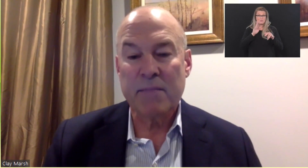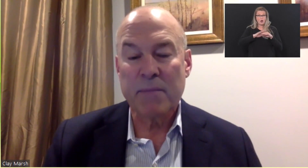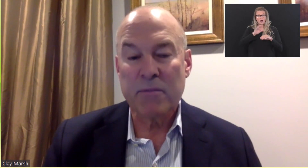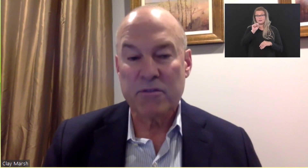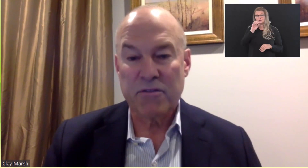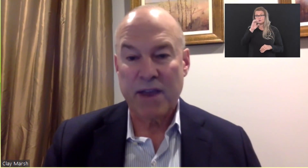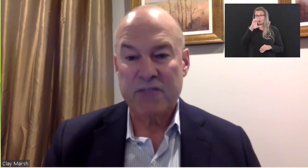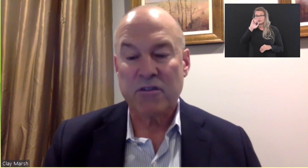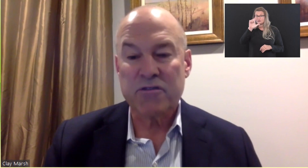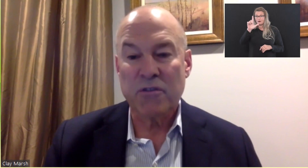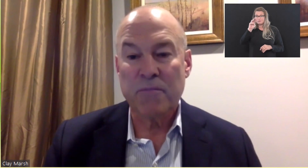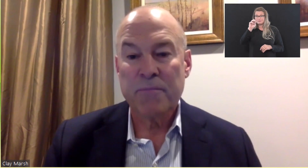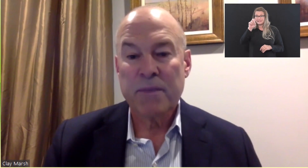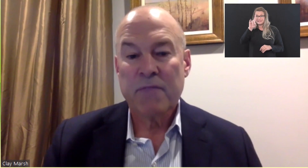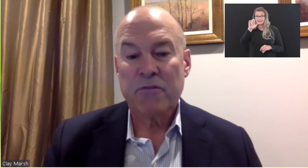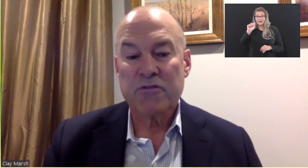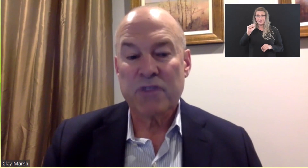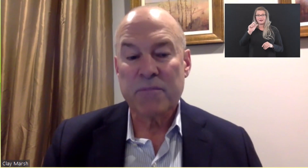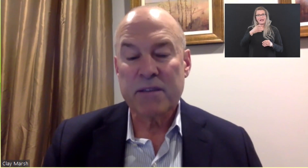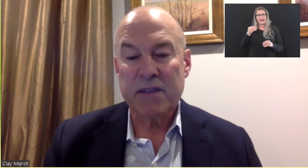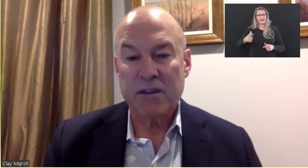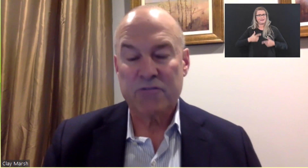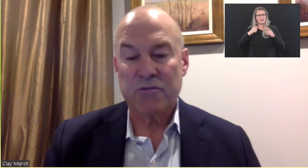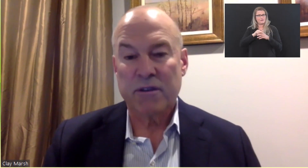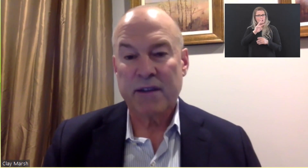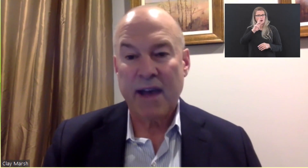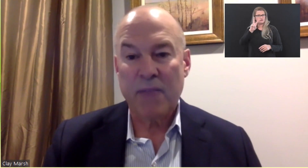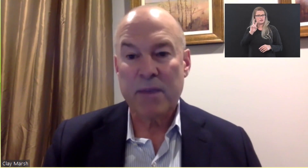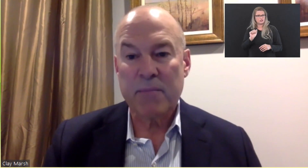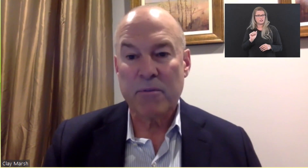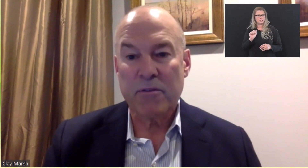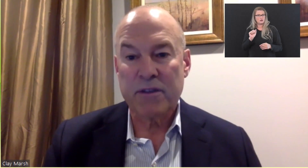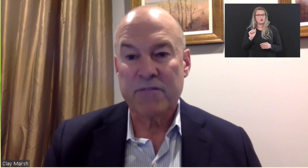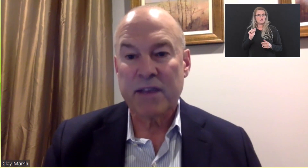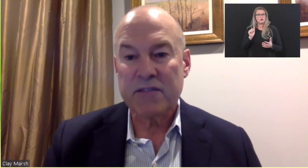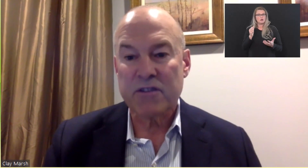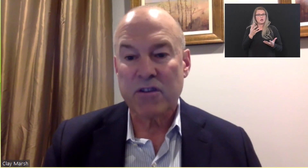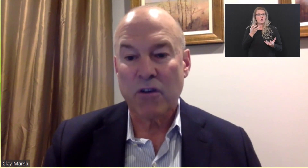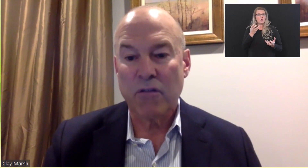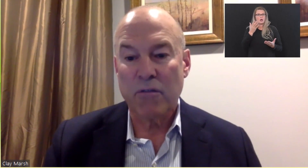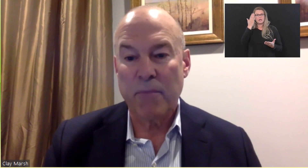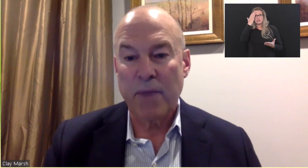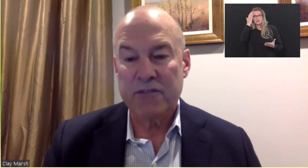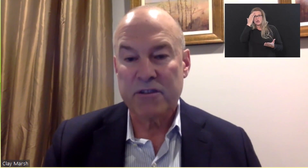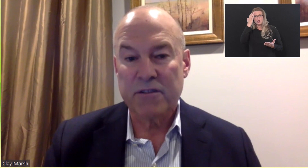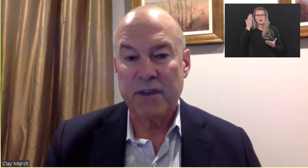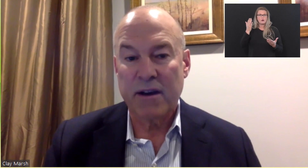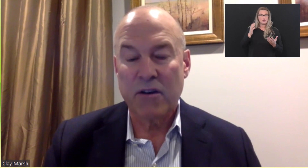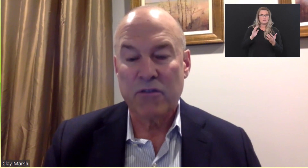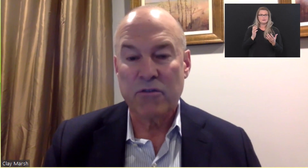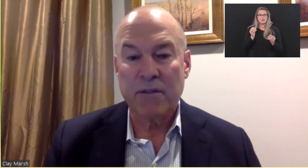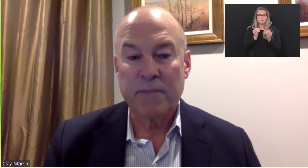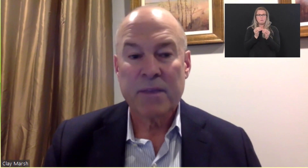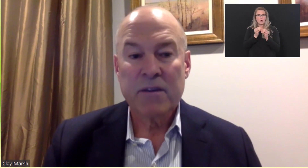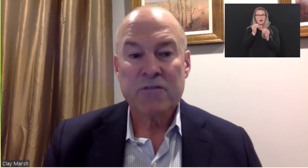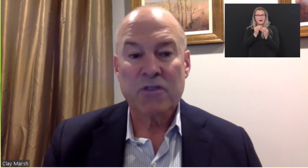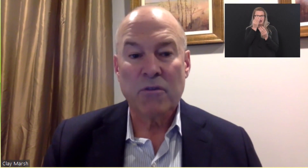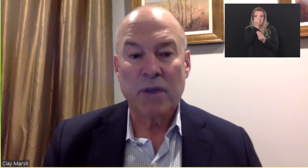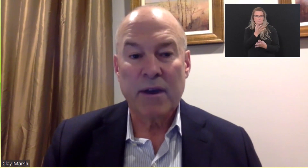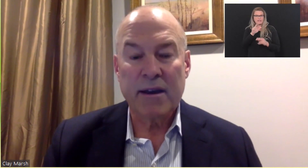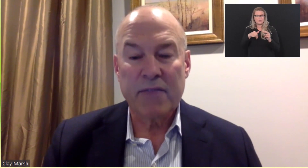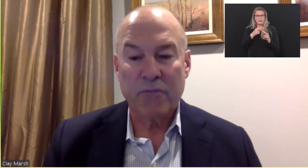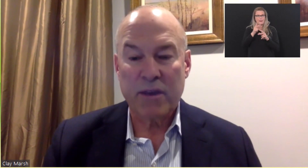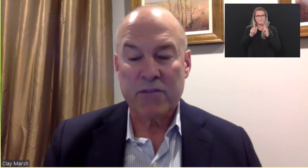media members have asked also for some details on how people that have tested COVID positive are doing.